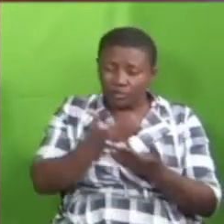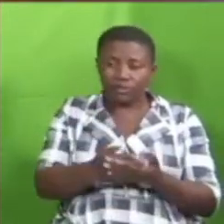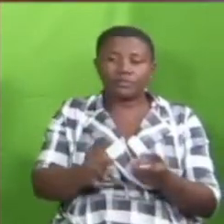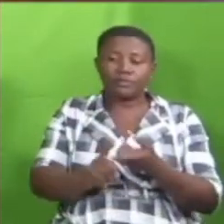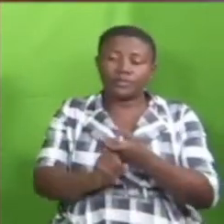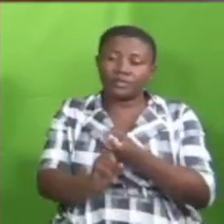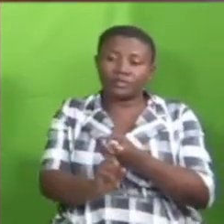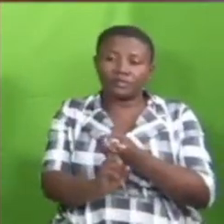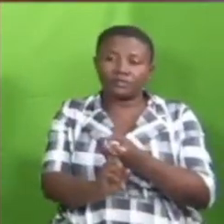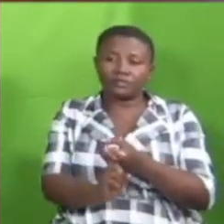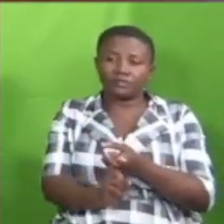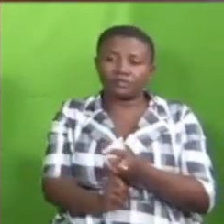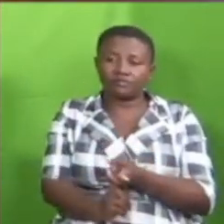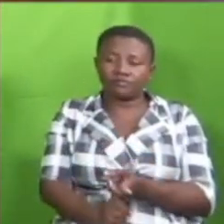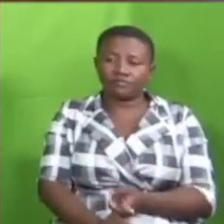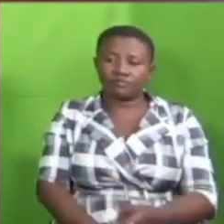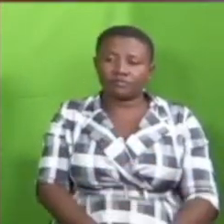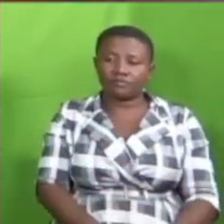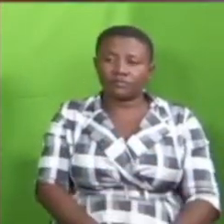Mr. Speaker,